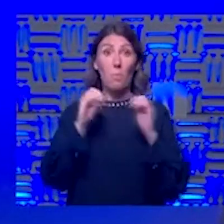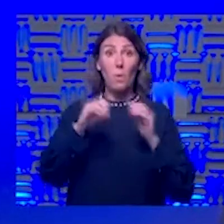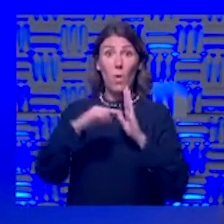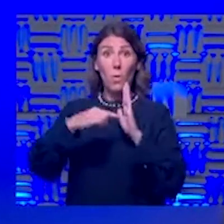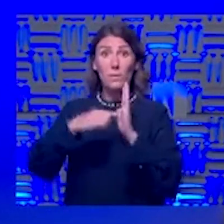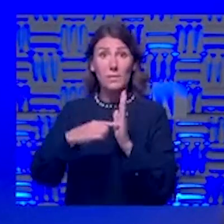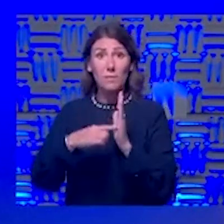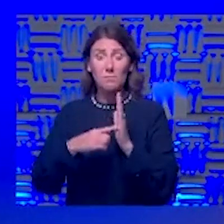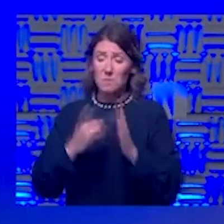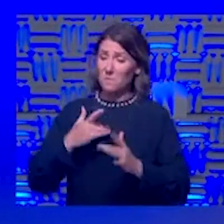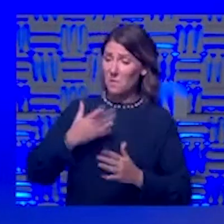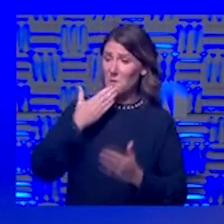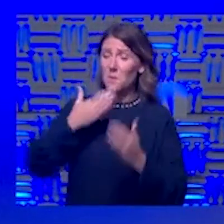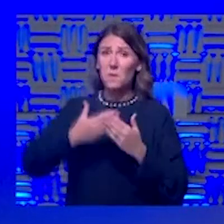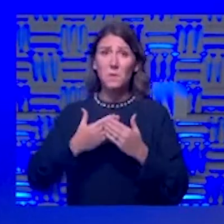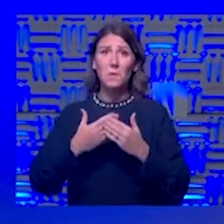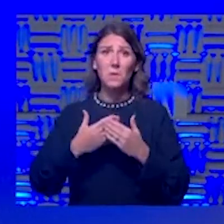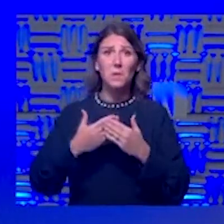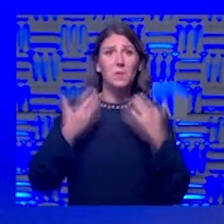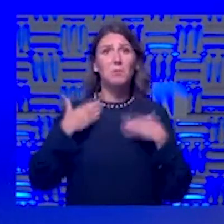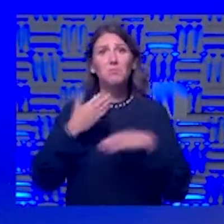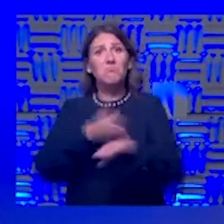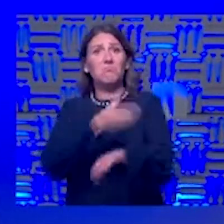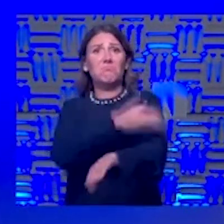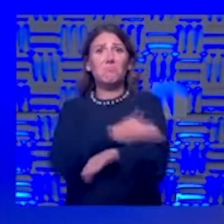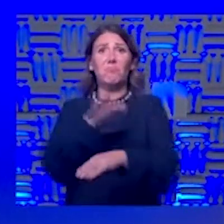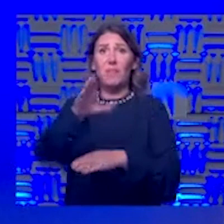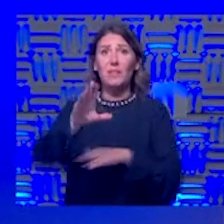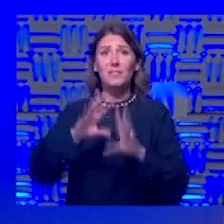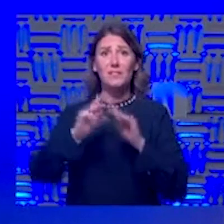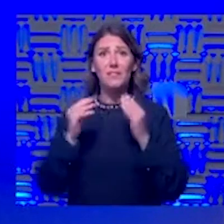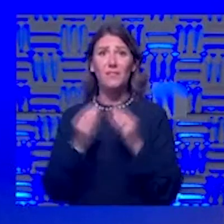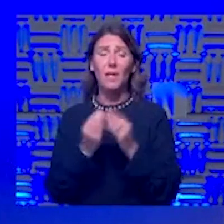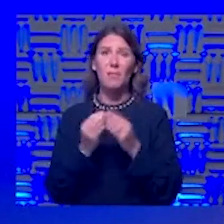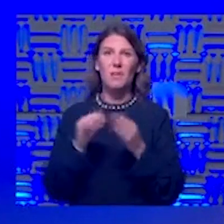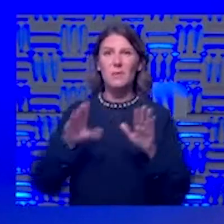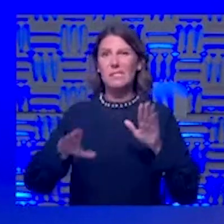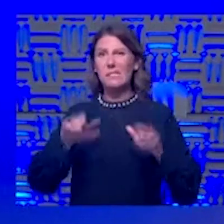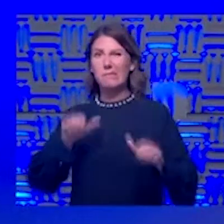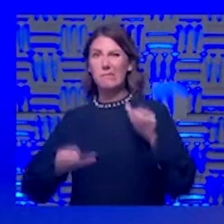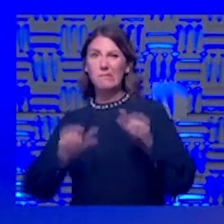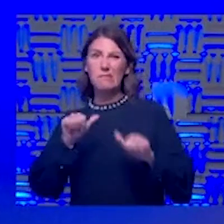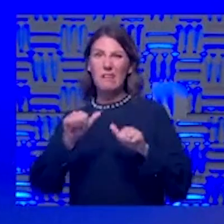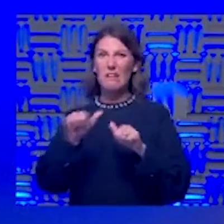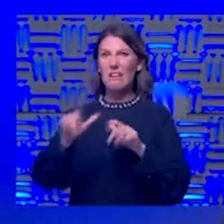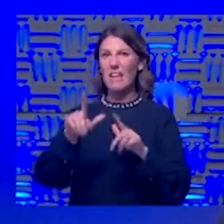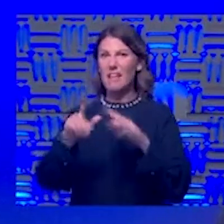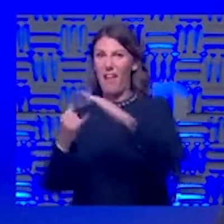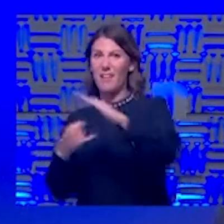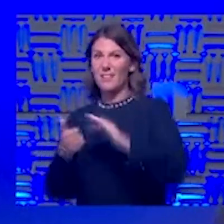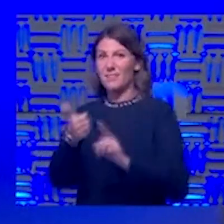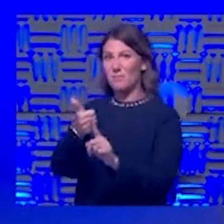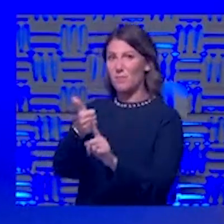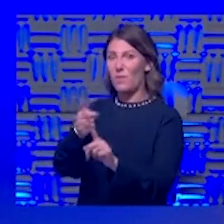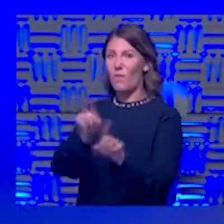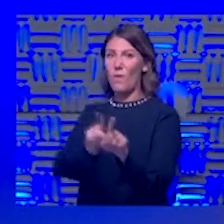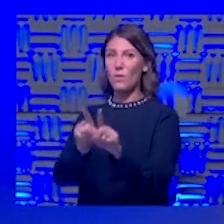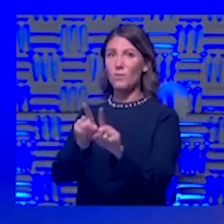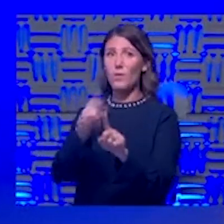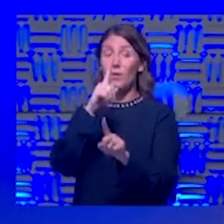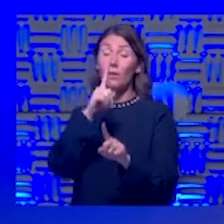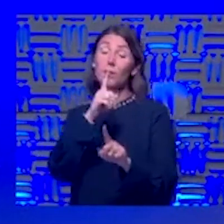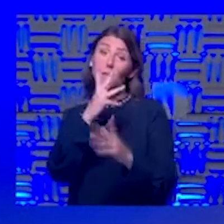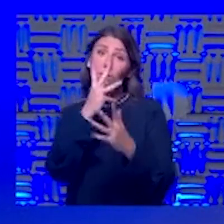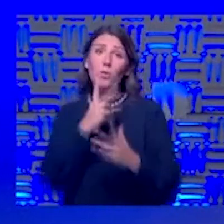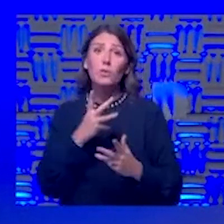actually back to his normal self. And his family was kind of ostracizing him as well. I think it's unfortunate. If you spend